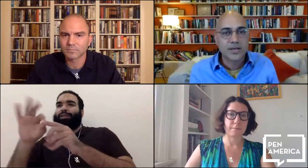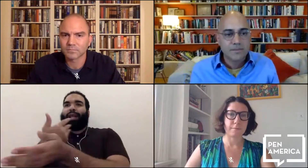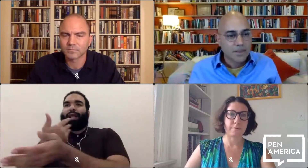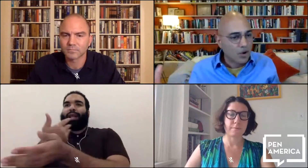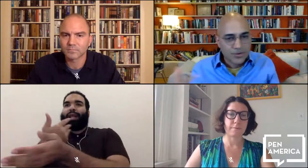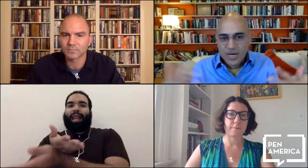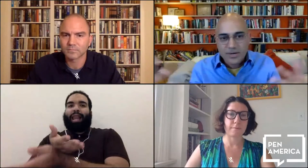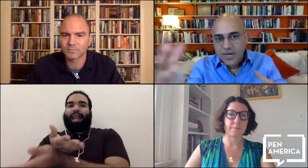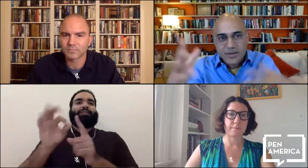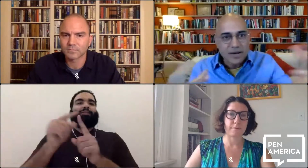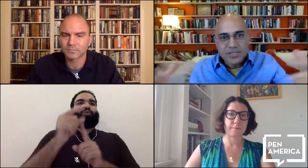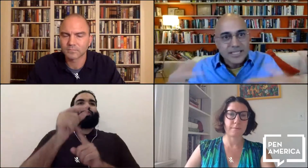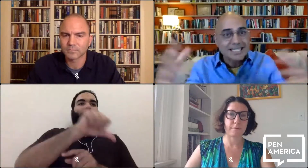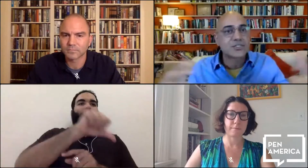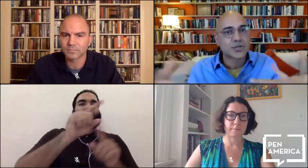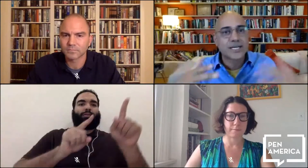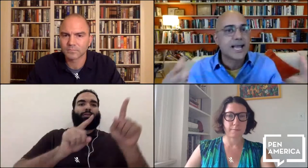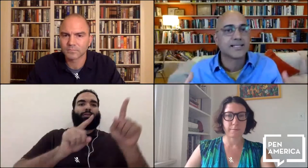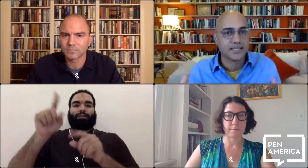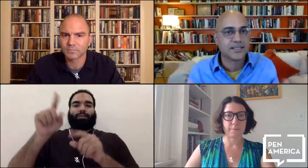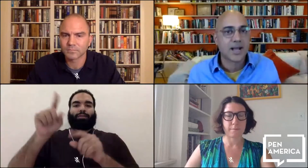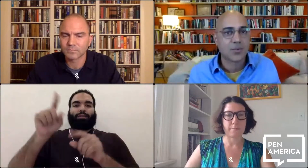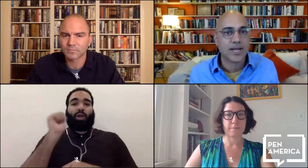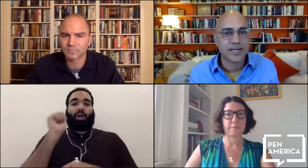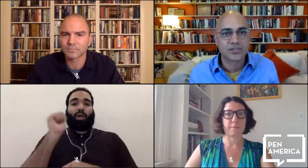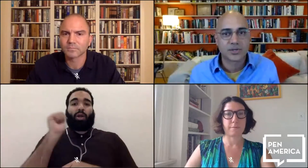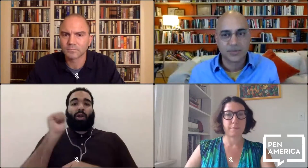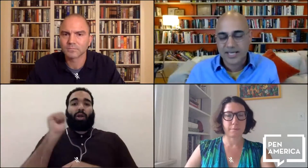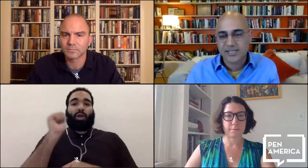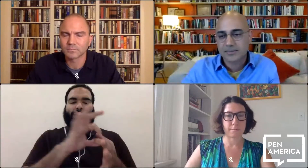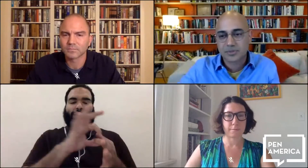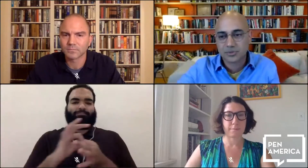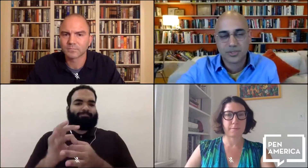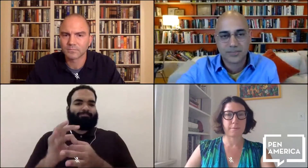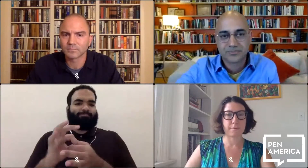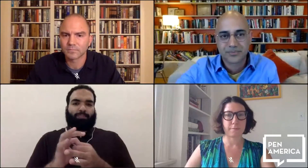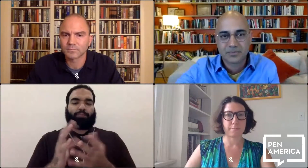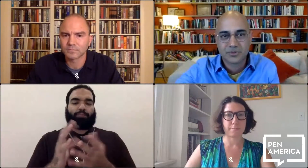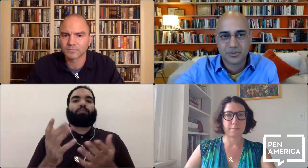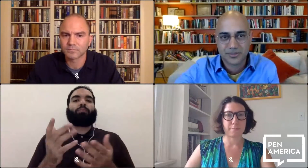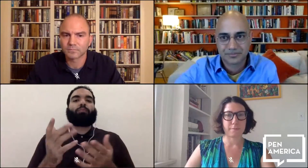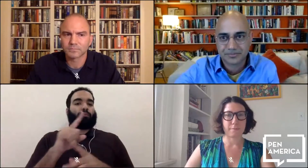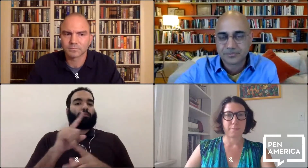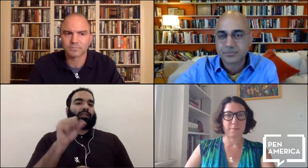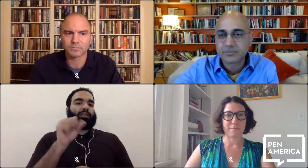ground, and not everything is interconnected in that way. So yes, absolutely.